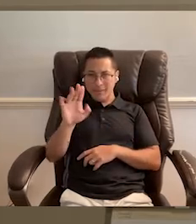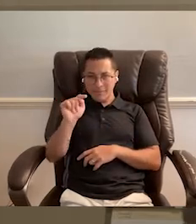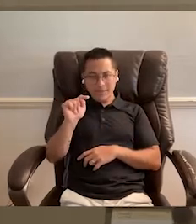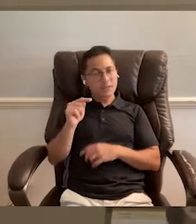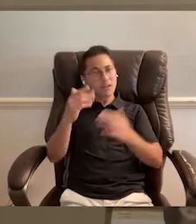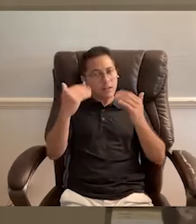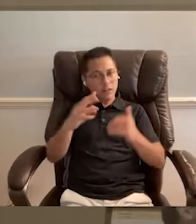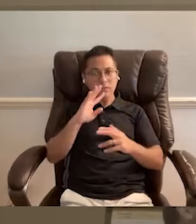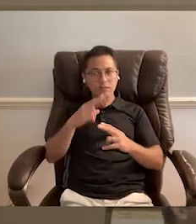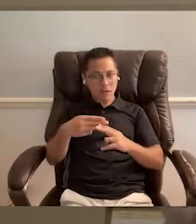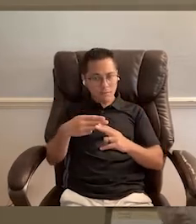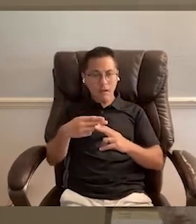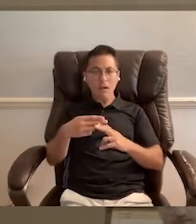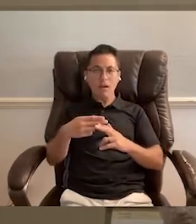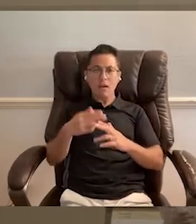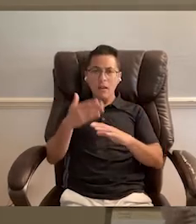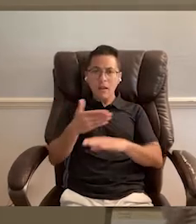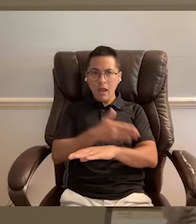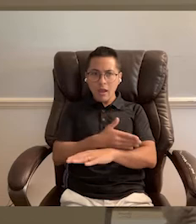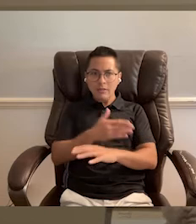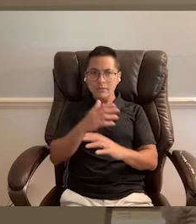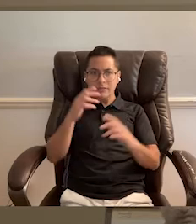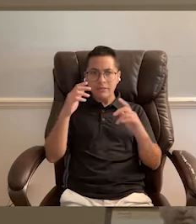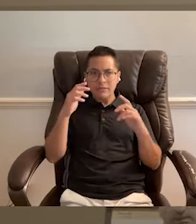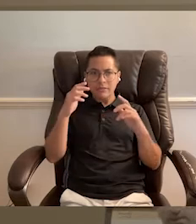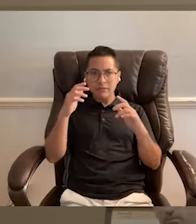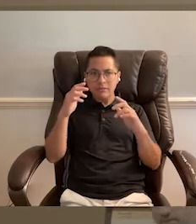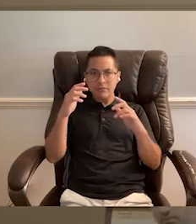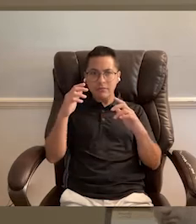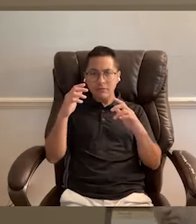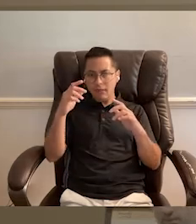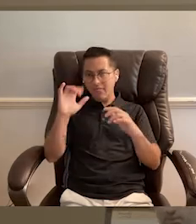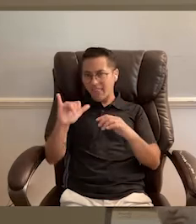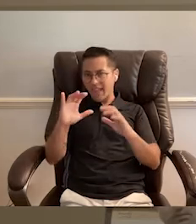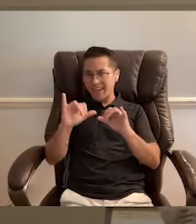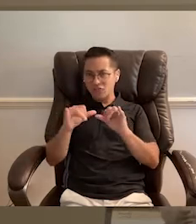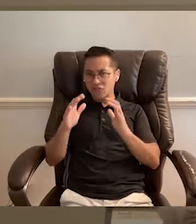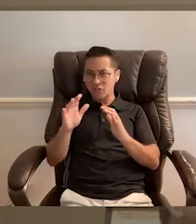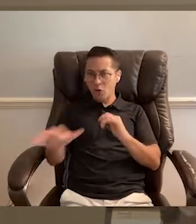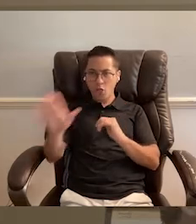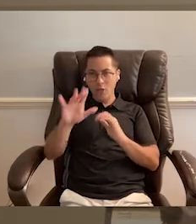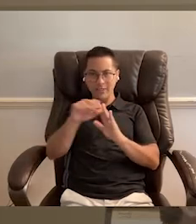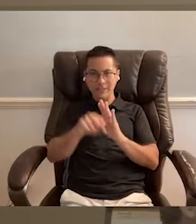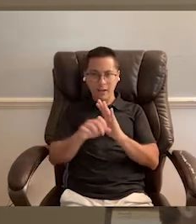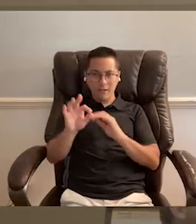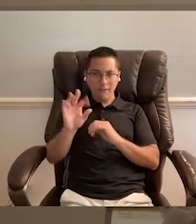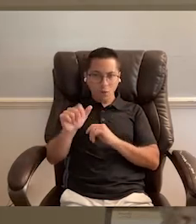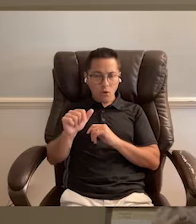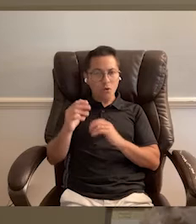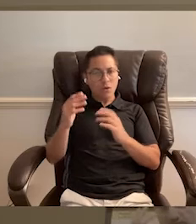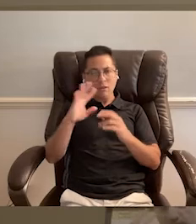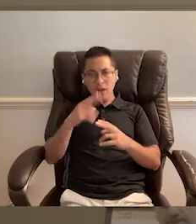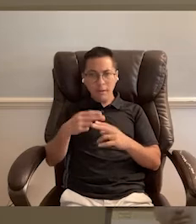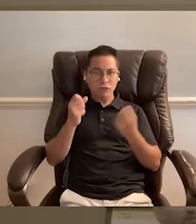of the applications that we have are projected onto the screen, and it looks like very immersive environment where it looks real, and some of it